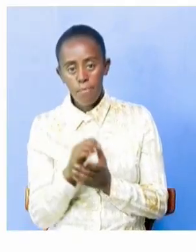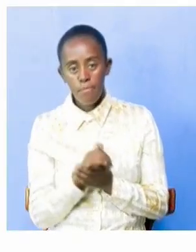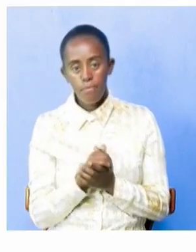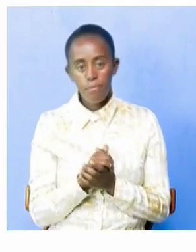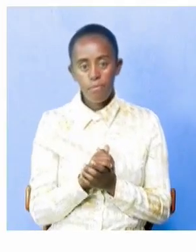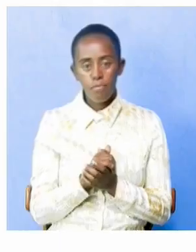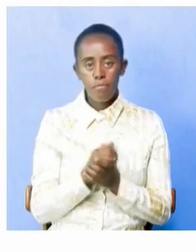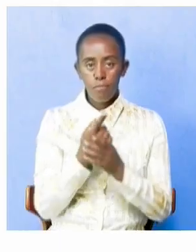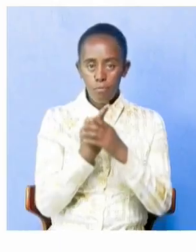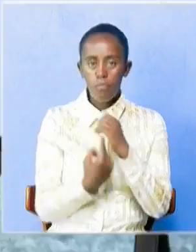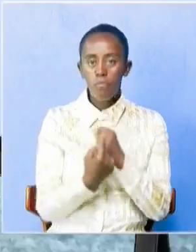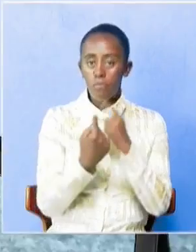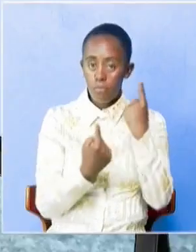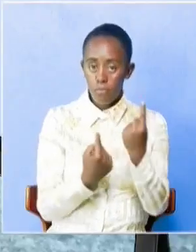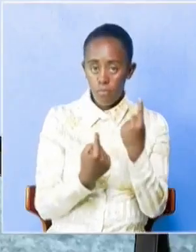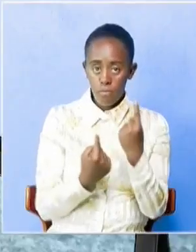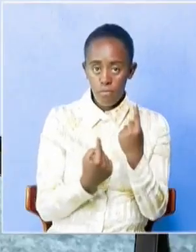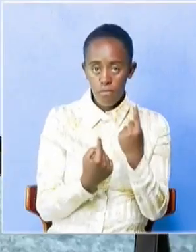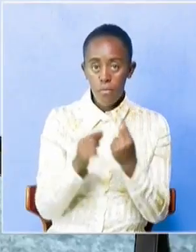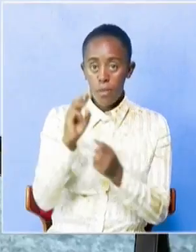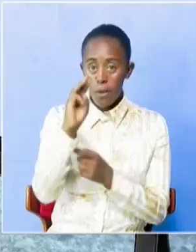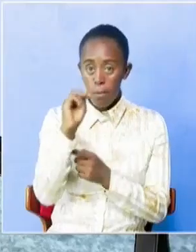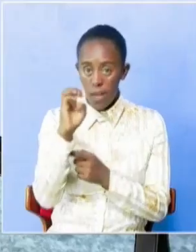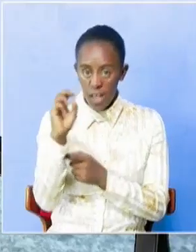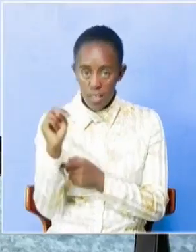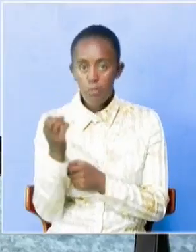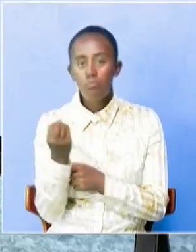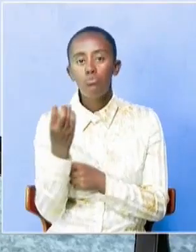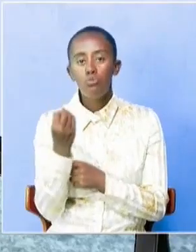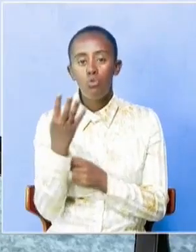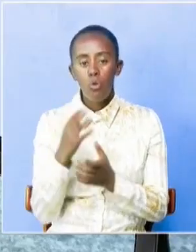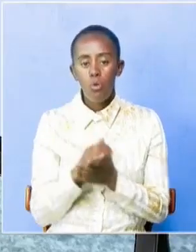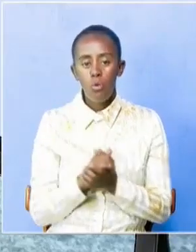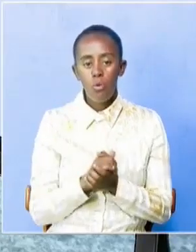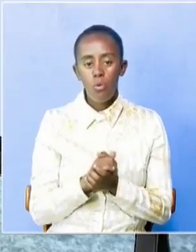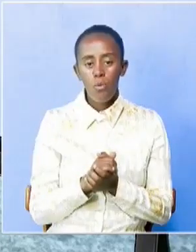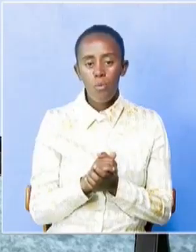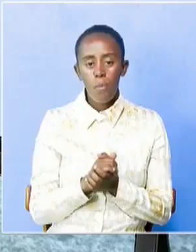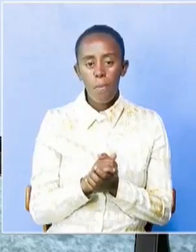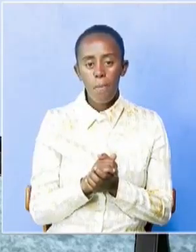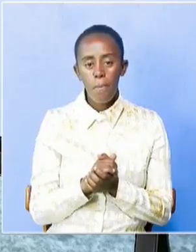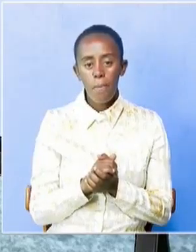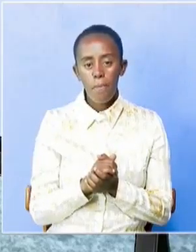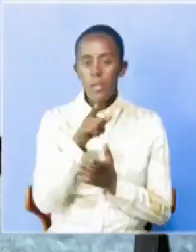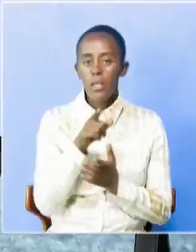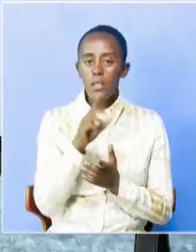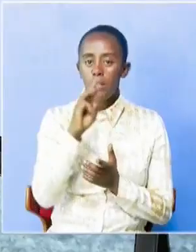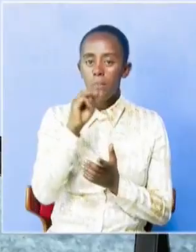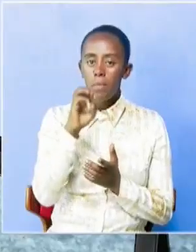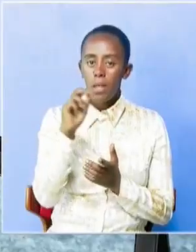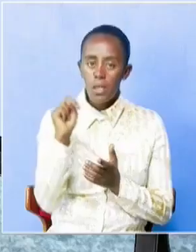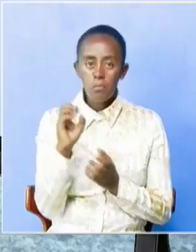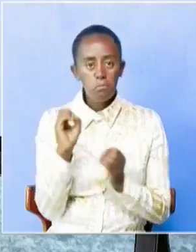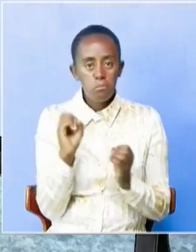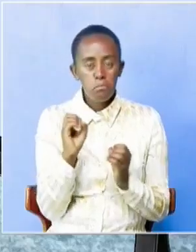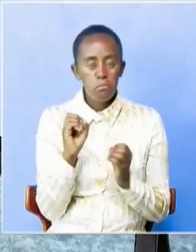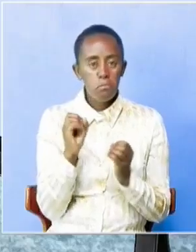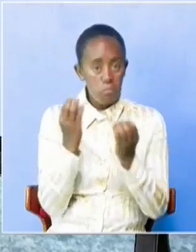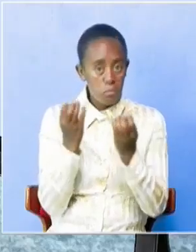Man is singular, right? But men are plural. So if this is plural, it is a